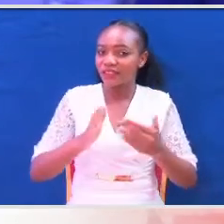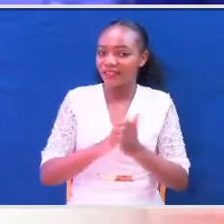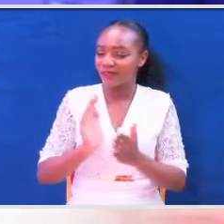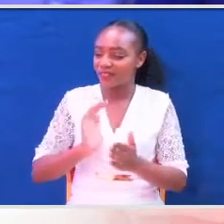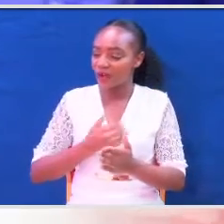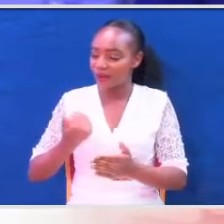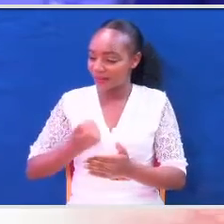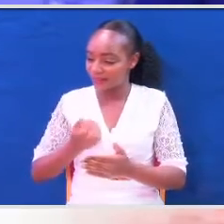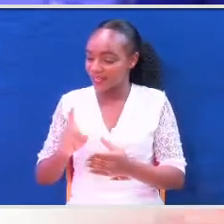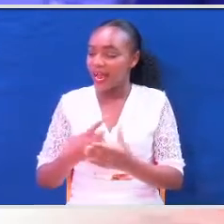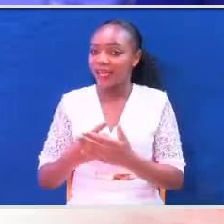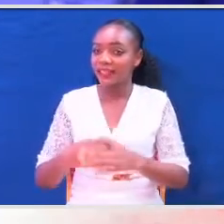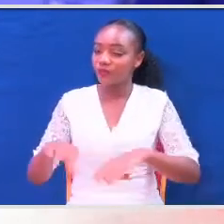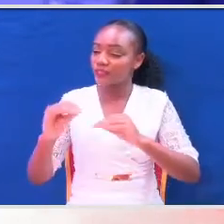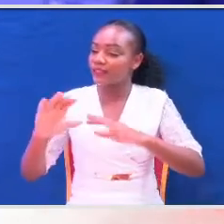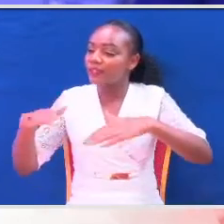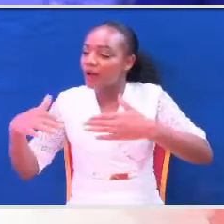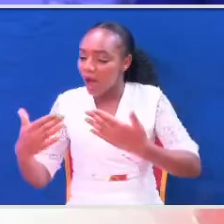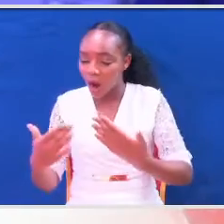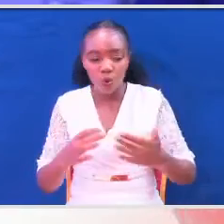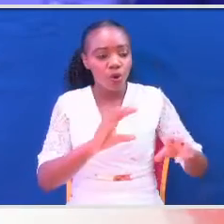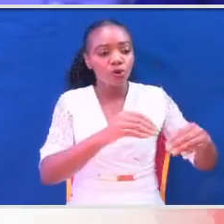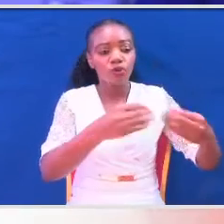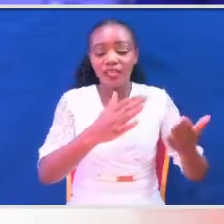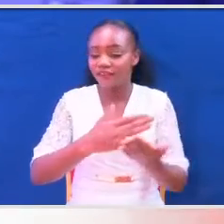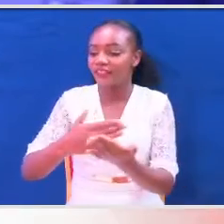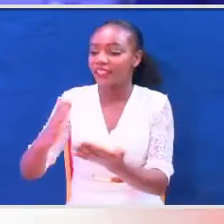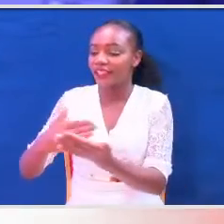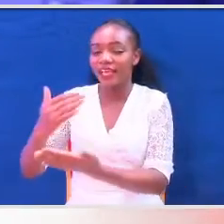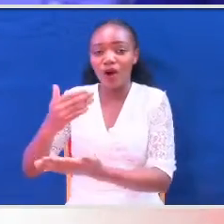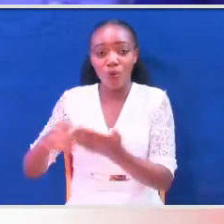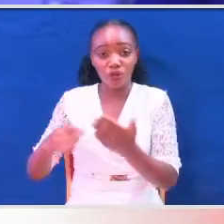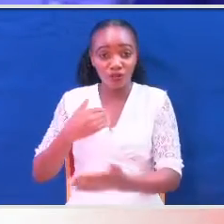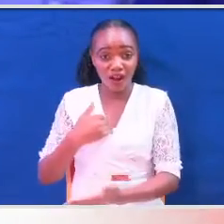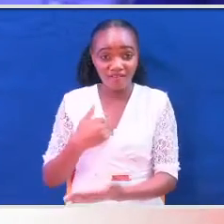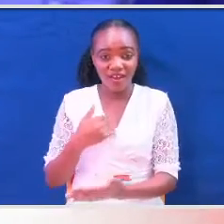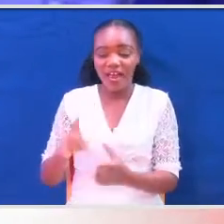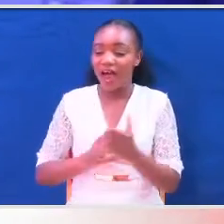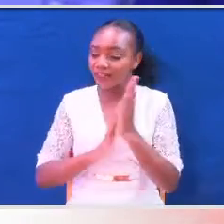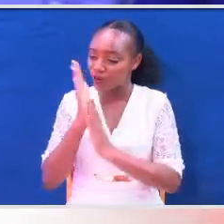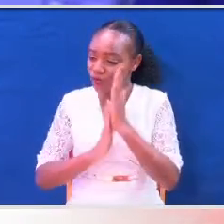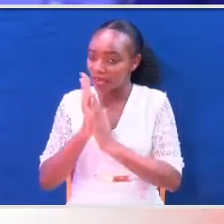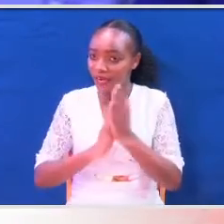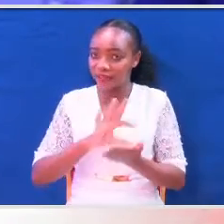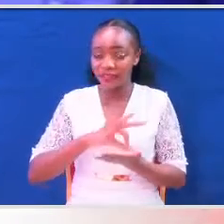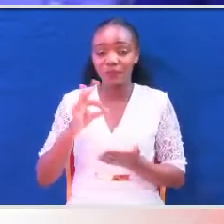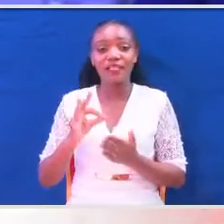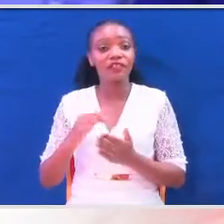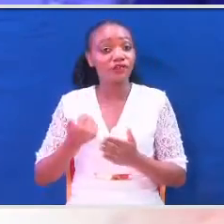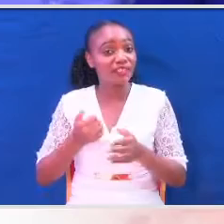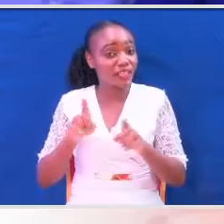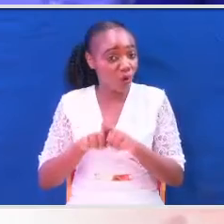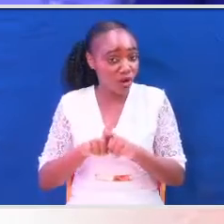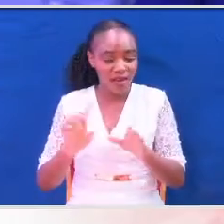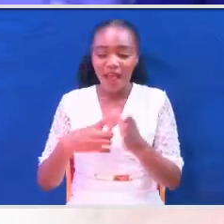girls, and we are actually teaching them to give, and we are encouraging the spirit of sisterhood. So we